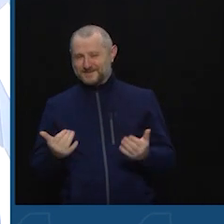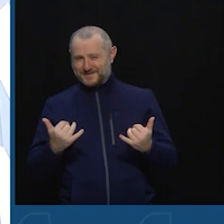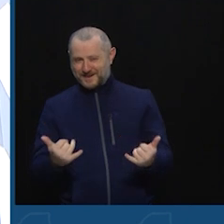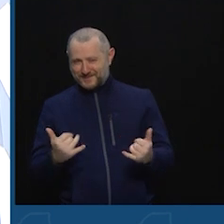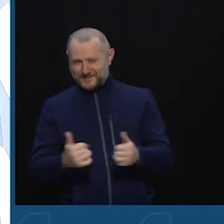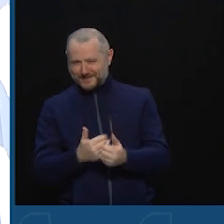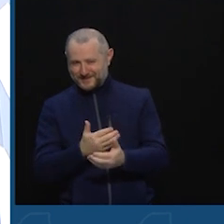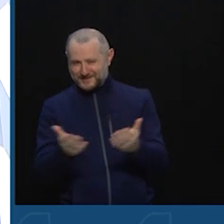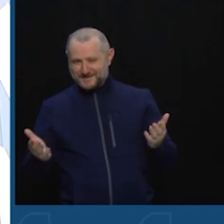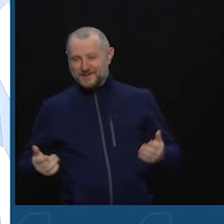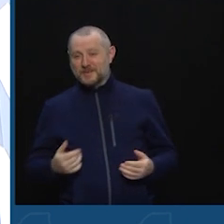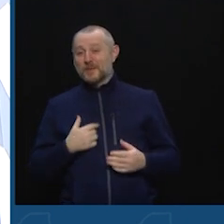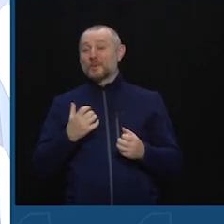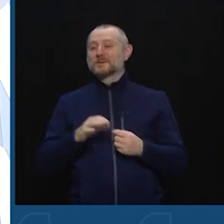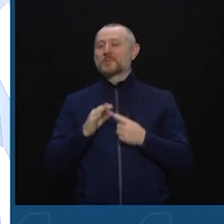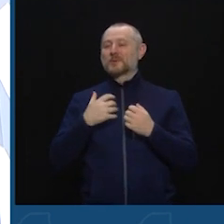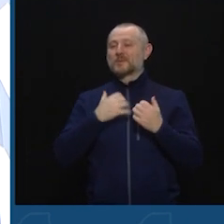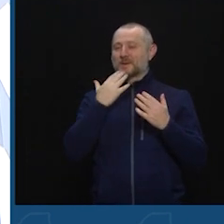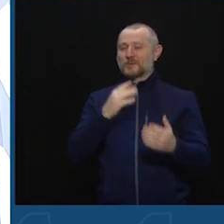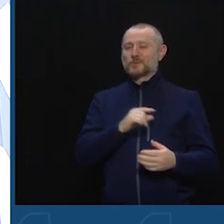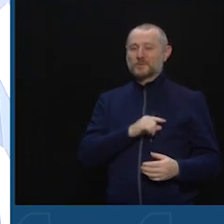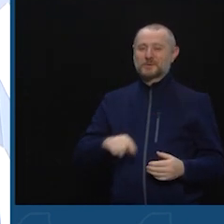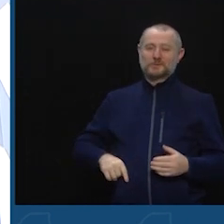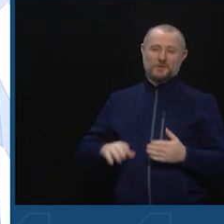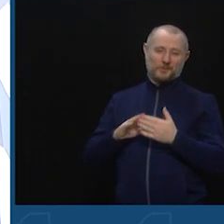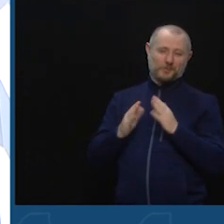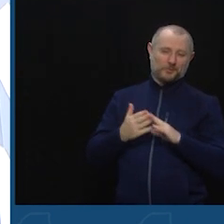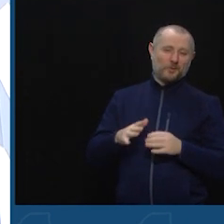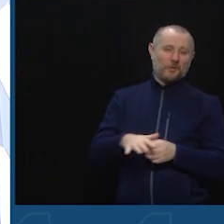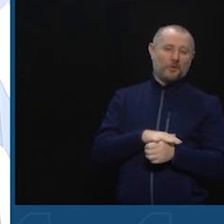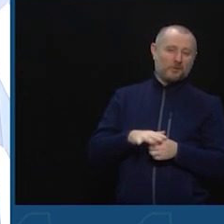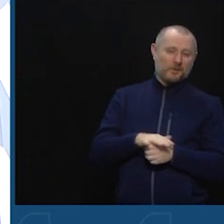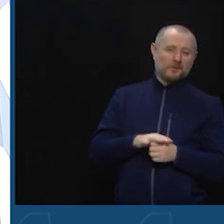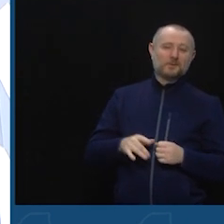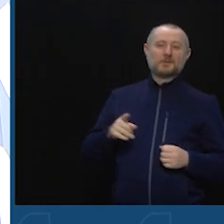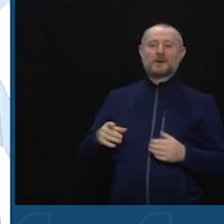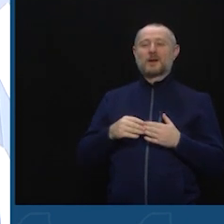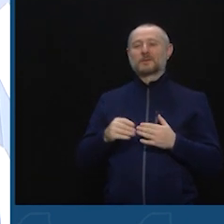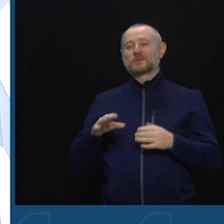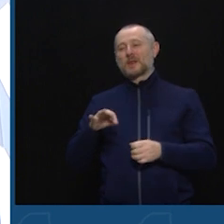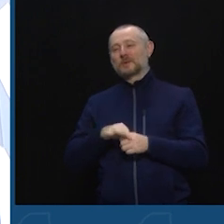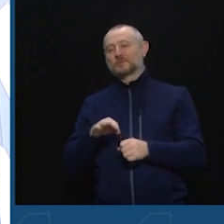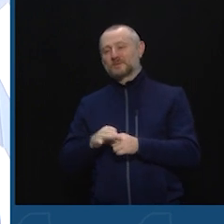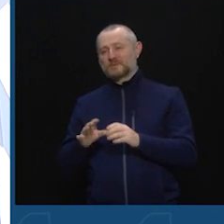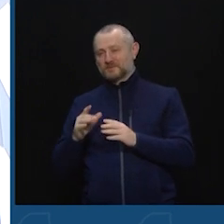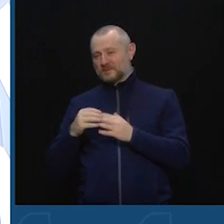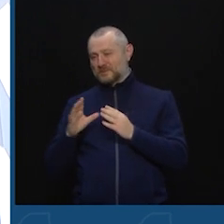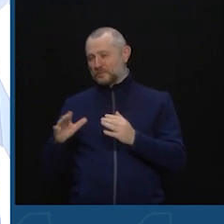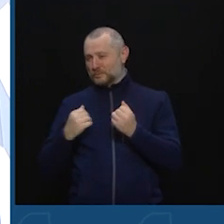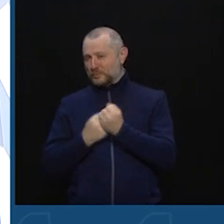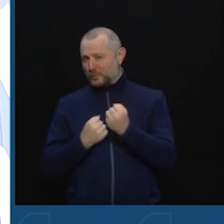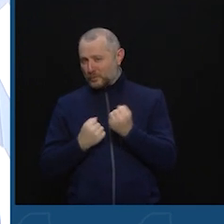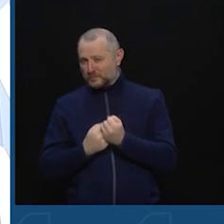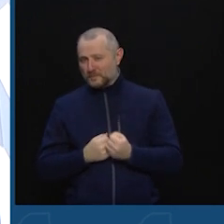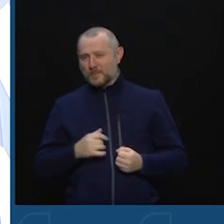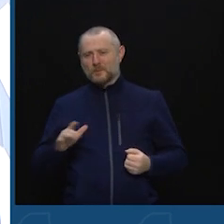I want to especially thank the Queens community and local elected officials for your support, for your understanding of the